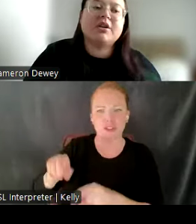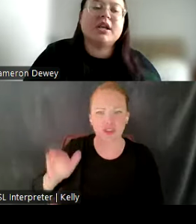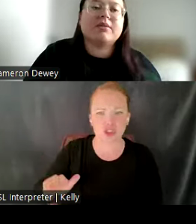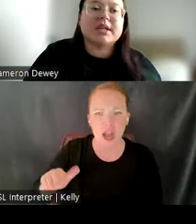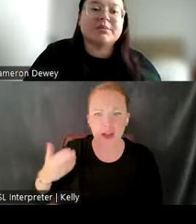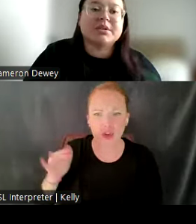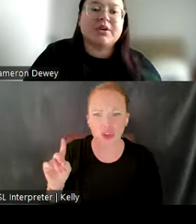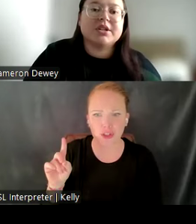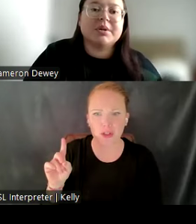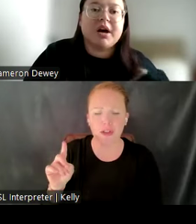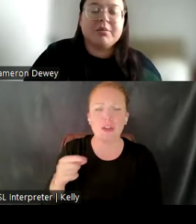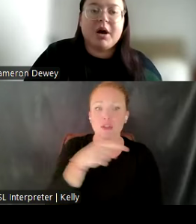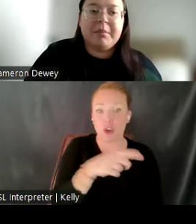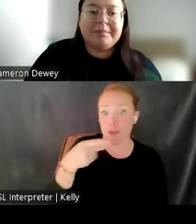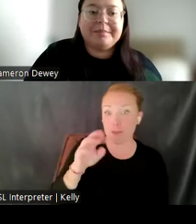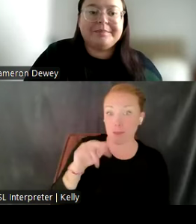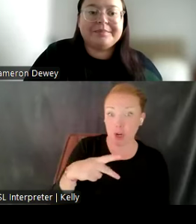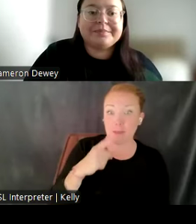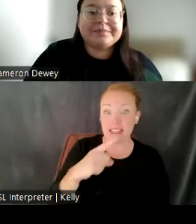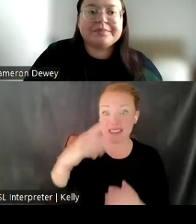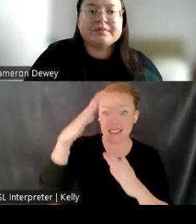top down, and the victim is going to be bottom up.